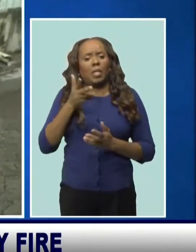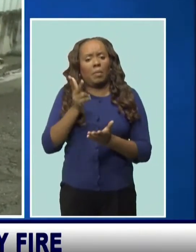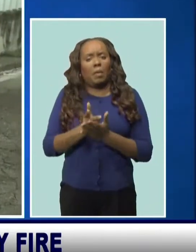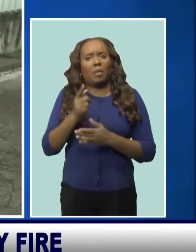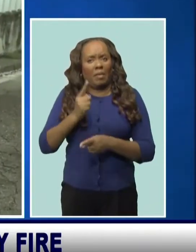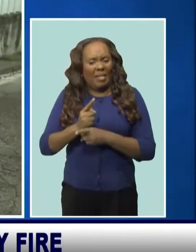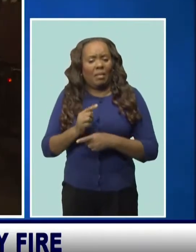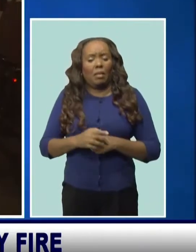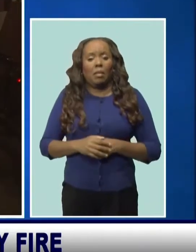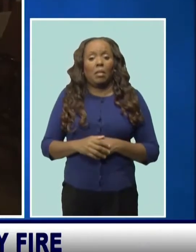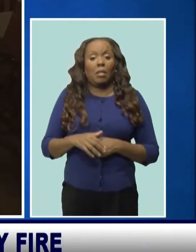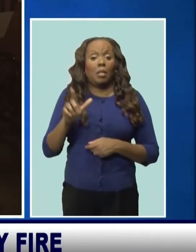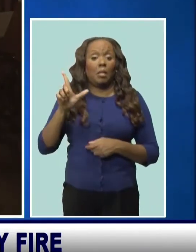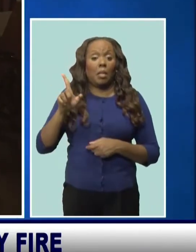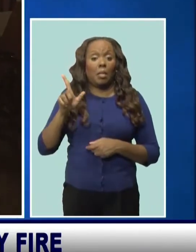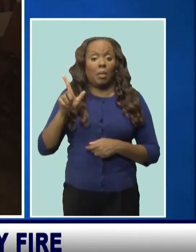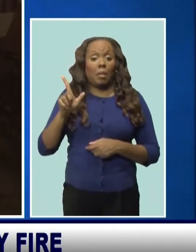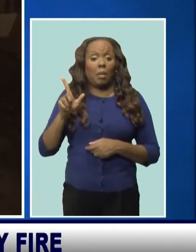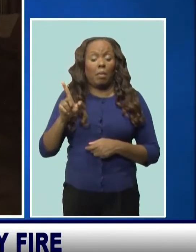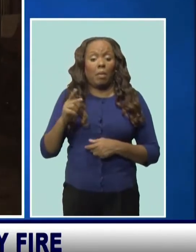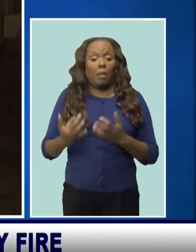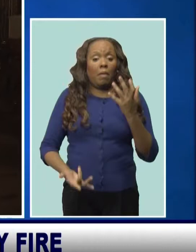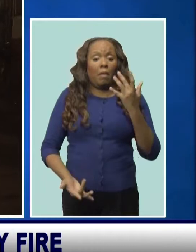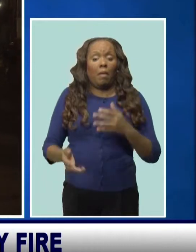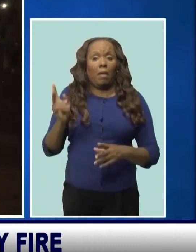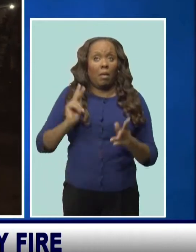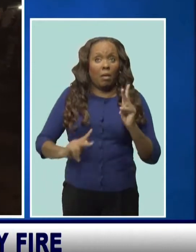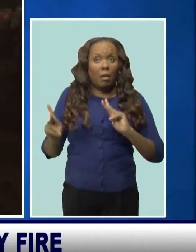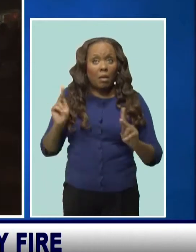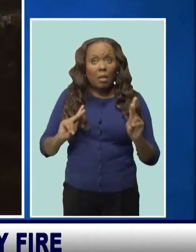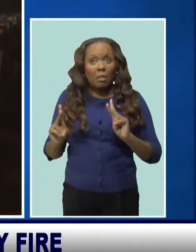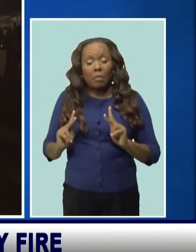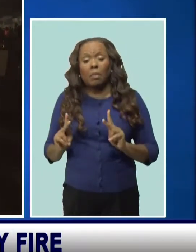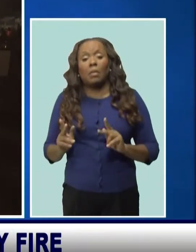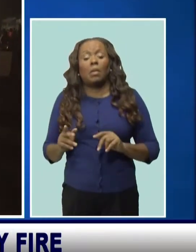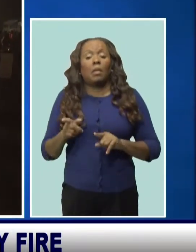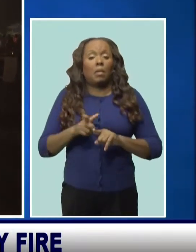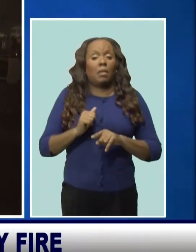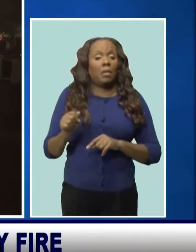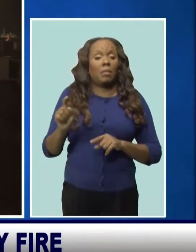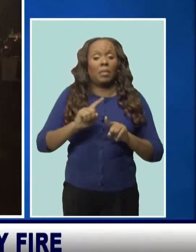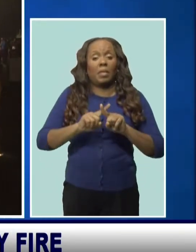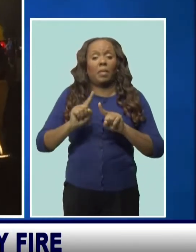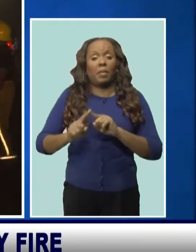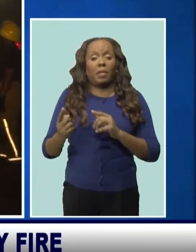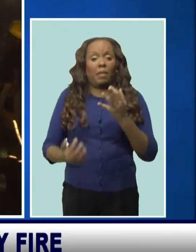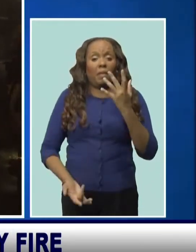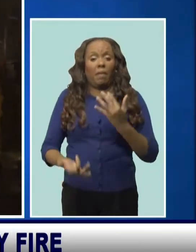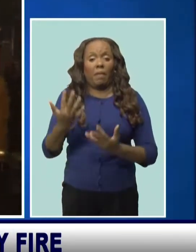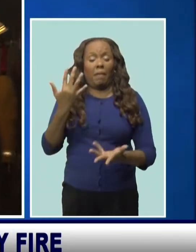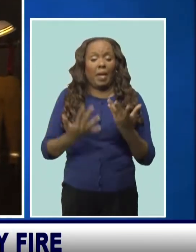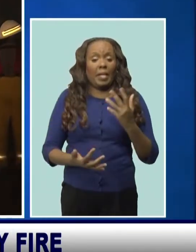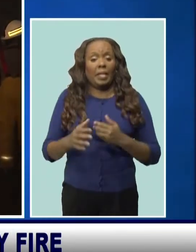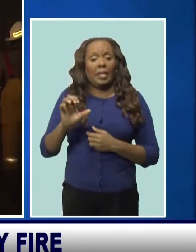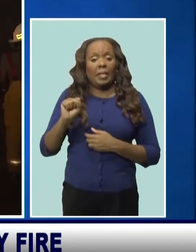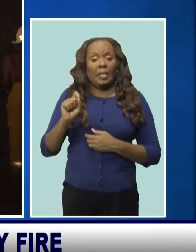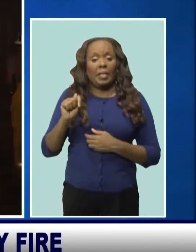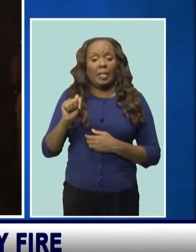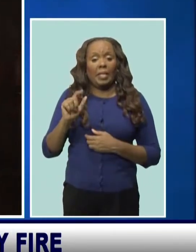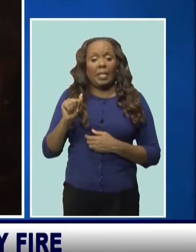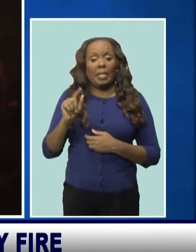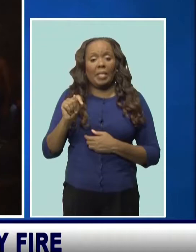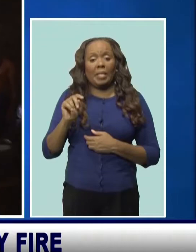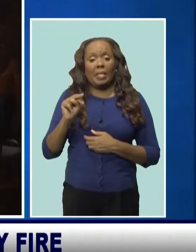21 officers with fire tenders from Bridgetown, Bridgetown Port, and Archwell fire stations responded to